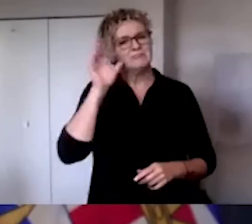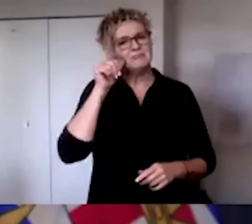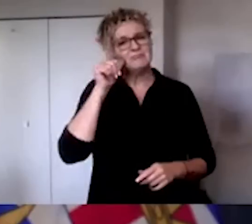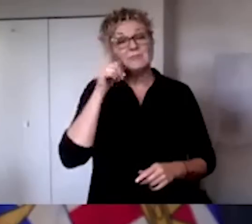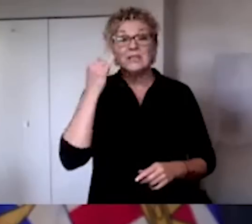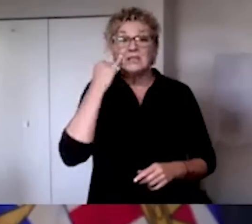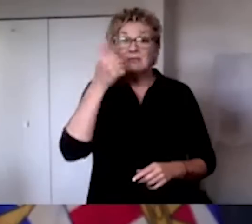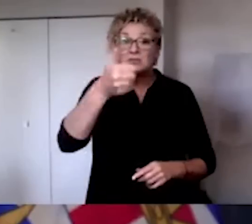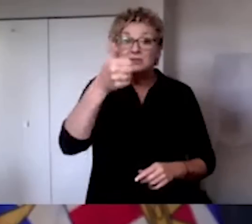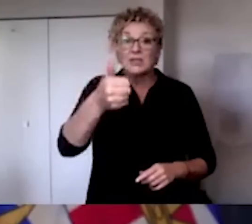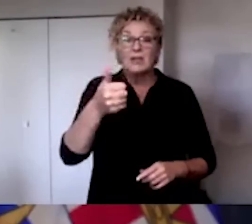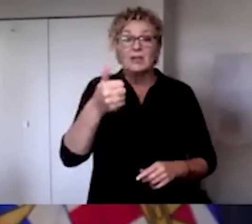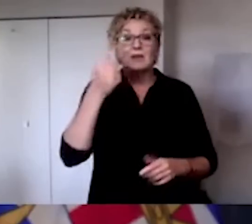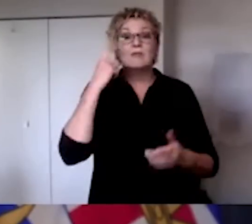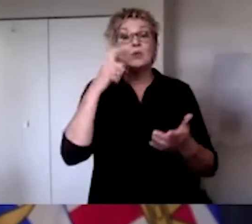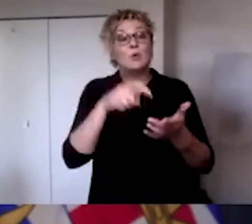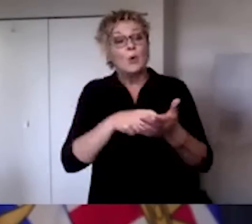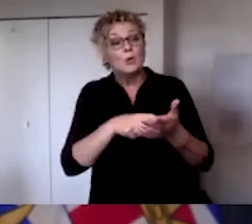ahead.